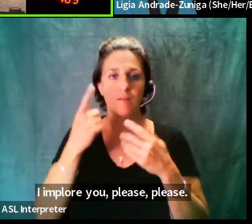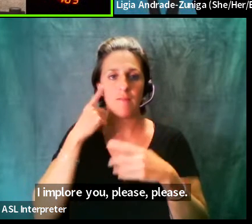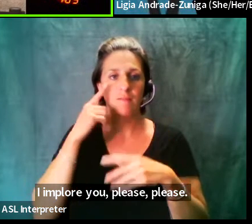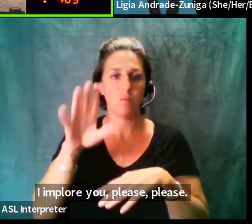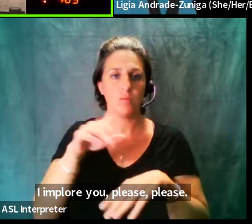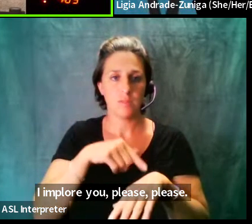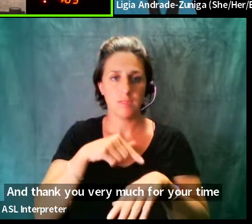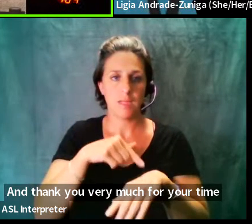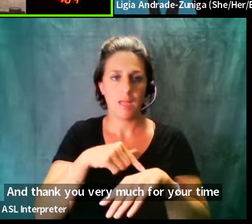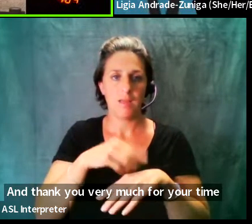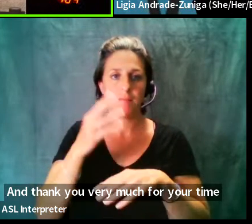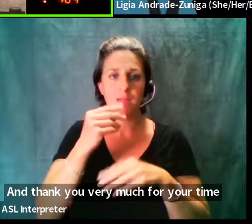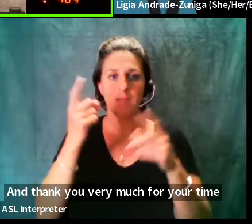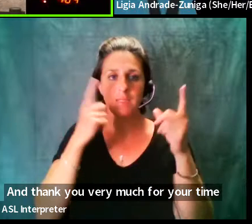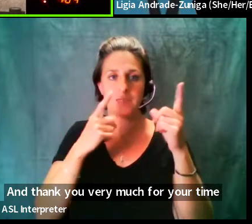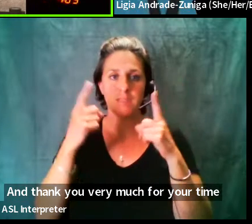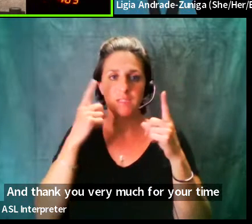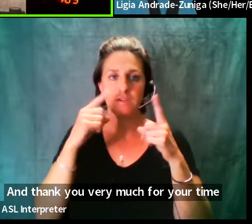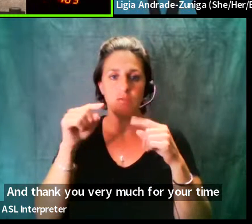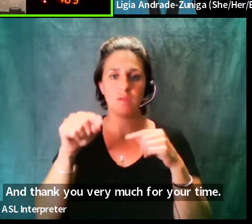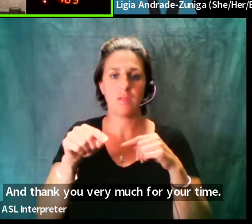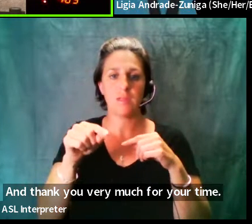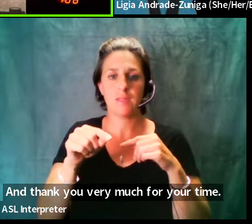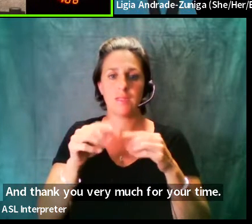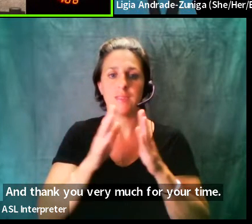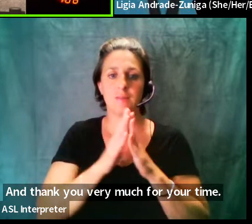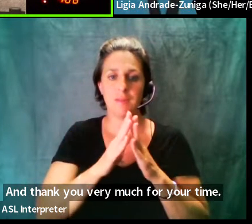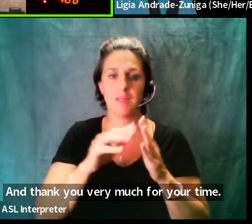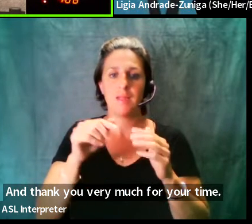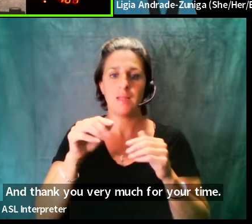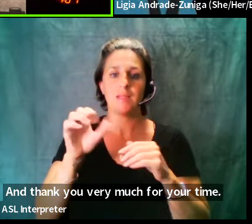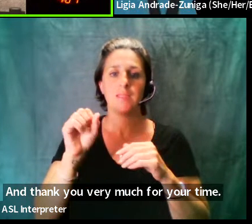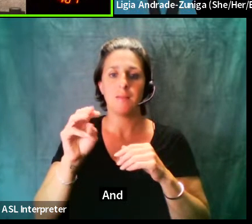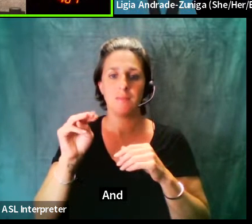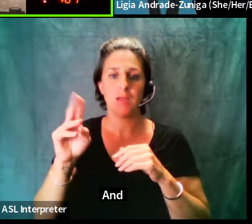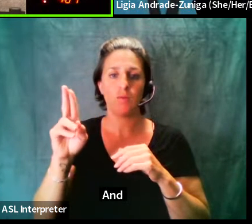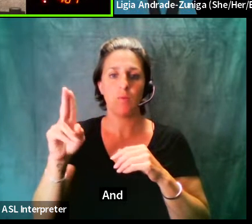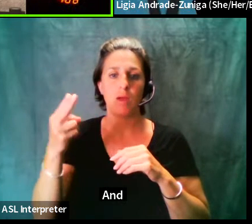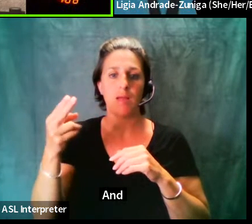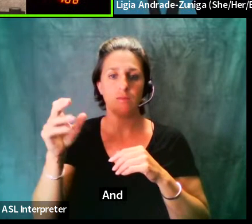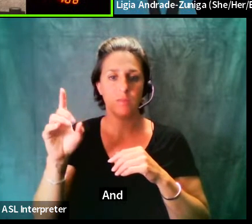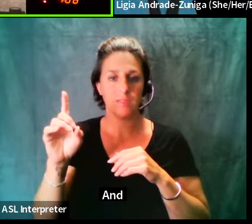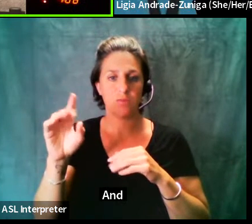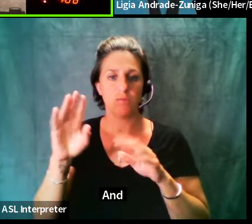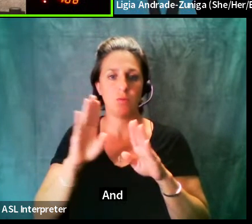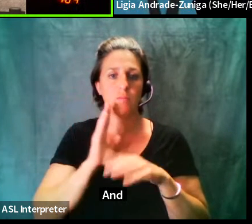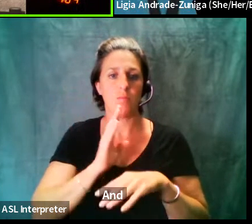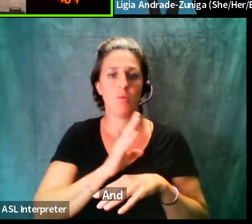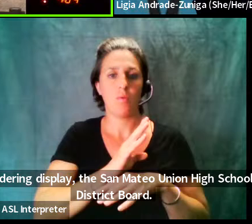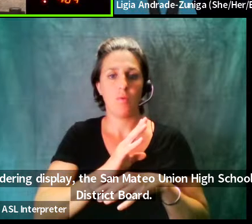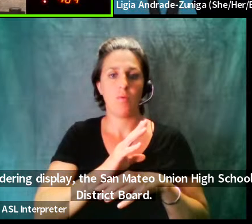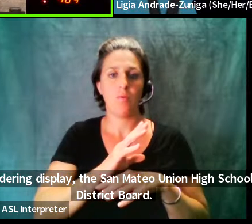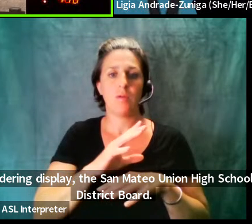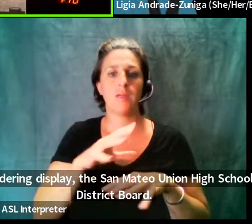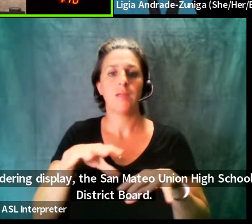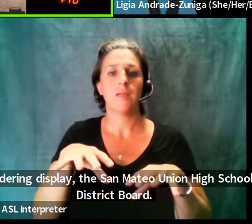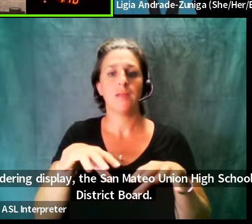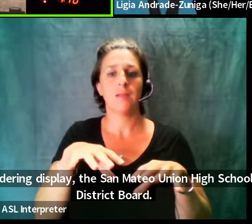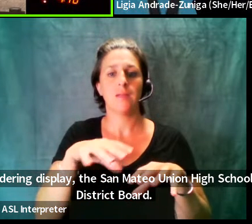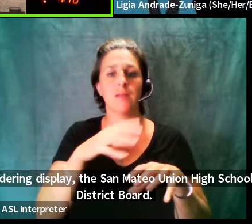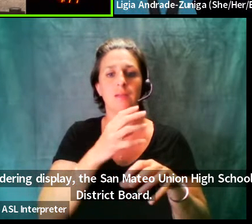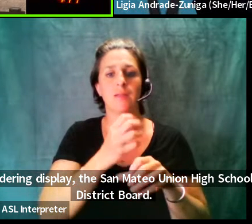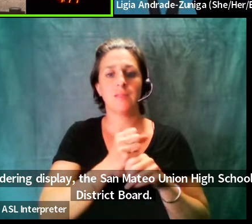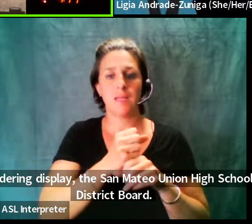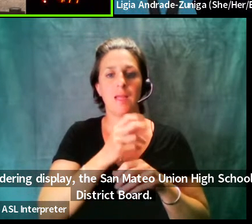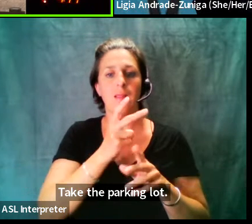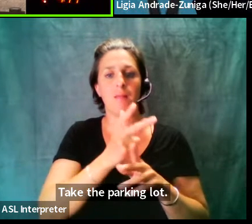time and considering this plea. The San Mateo Union High School District Board, take the parking lot